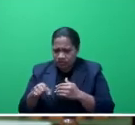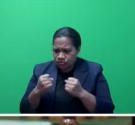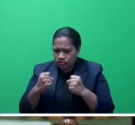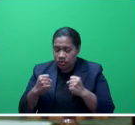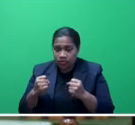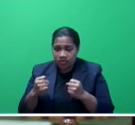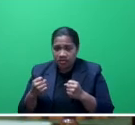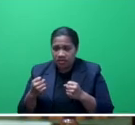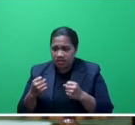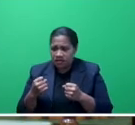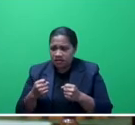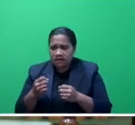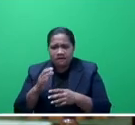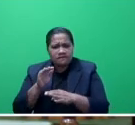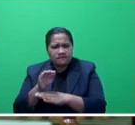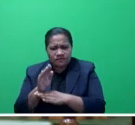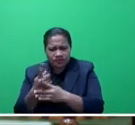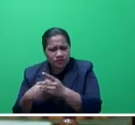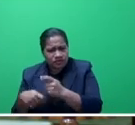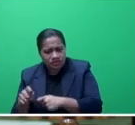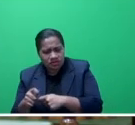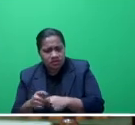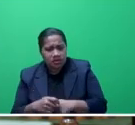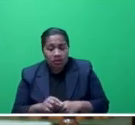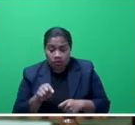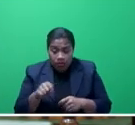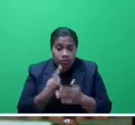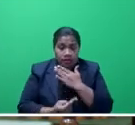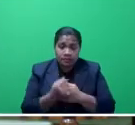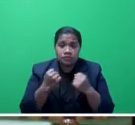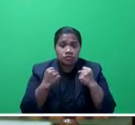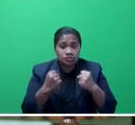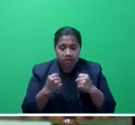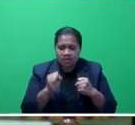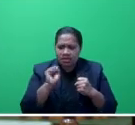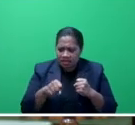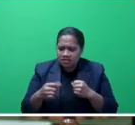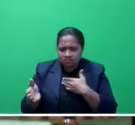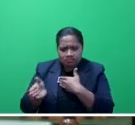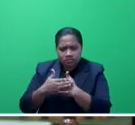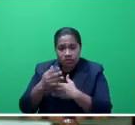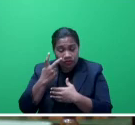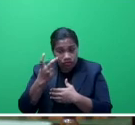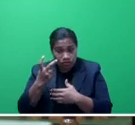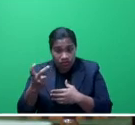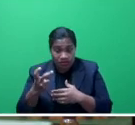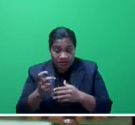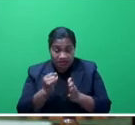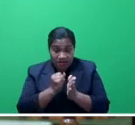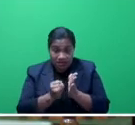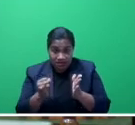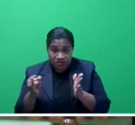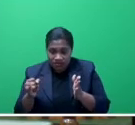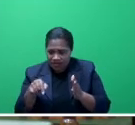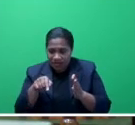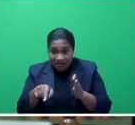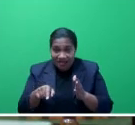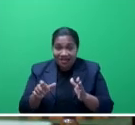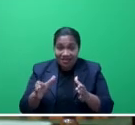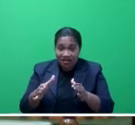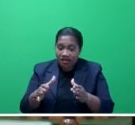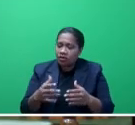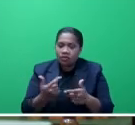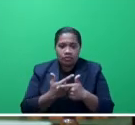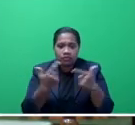So strong, in fact, Mr. Speaker, sir, that despite the closure of the tourism industry, which is our largest foreign exchange earner,